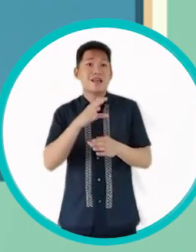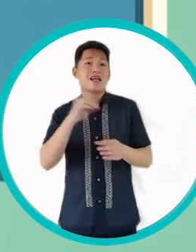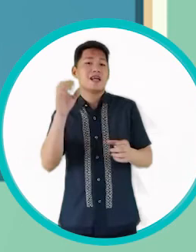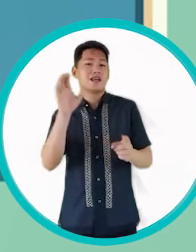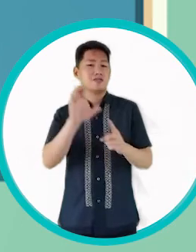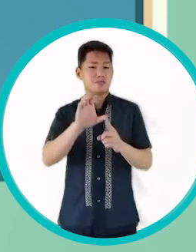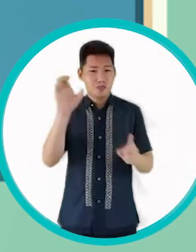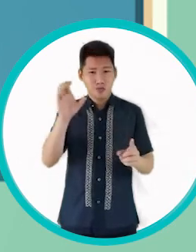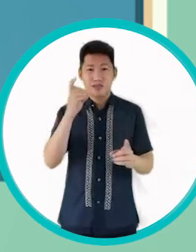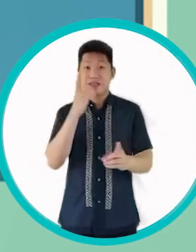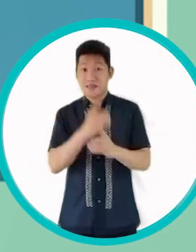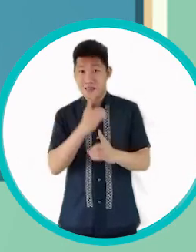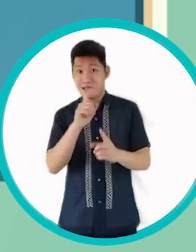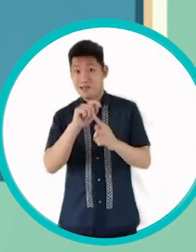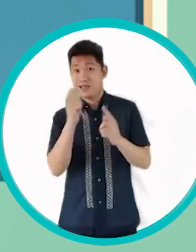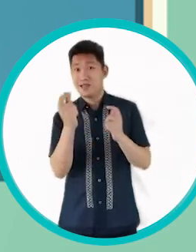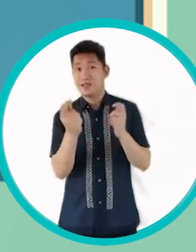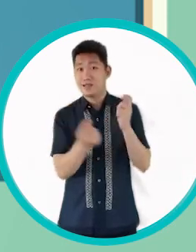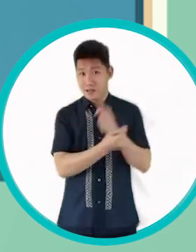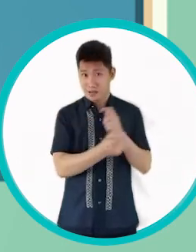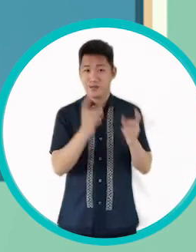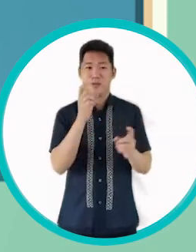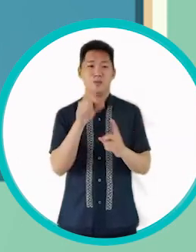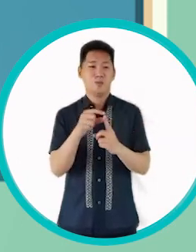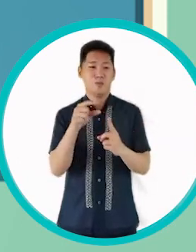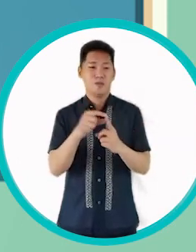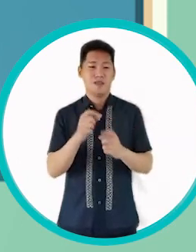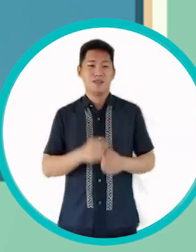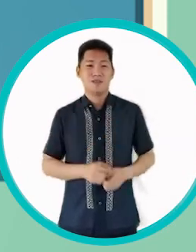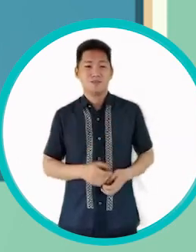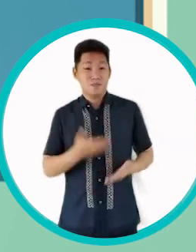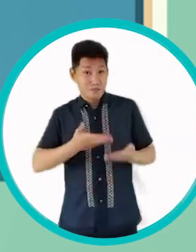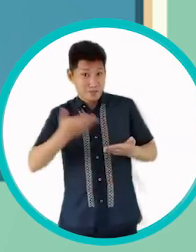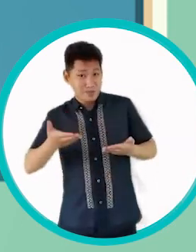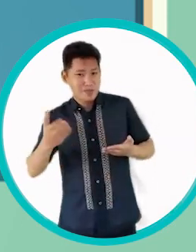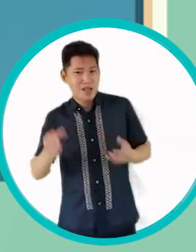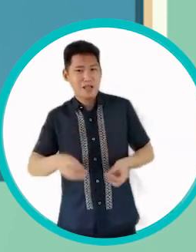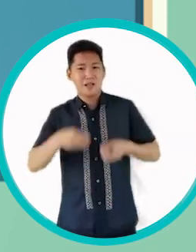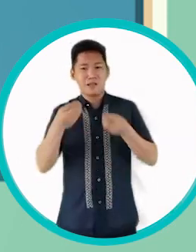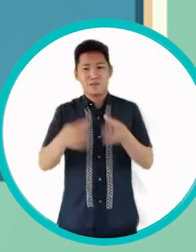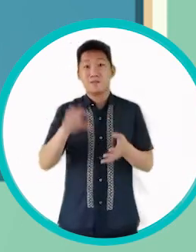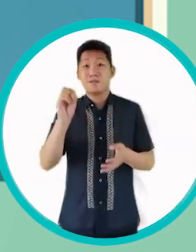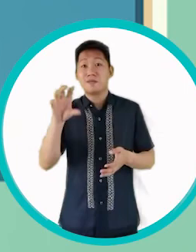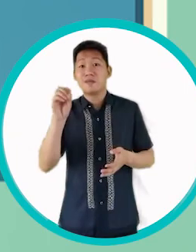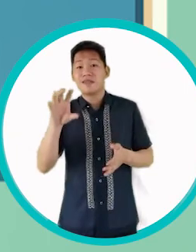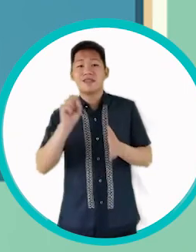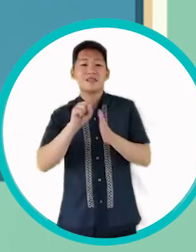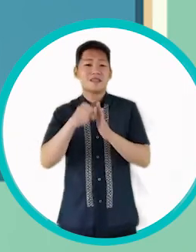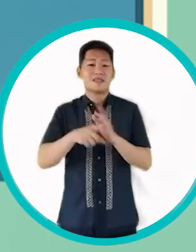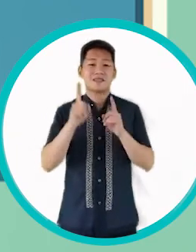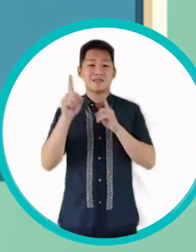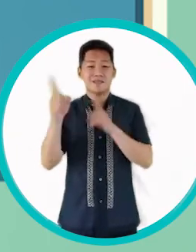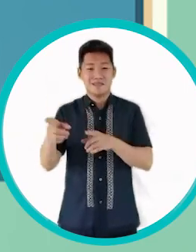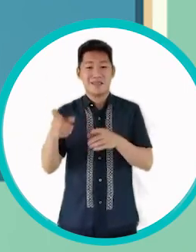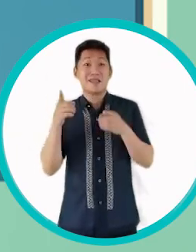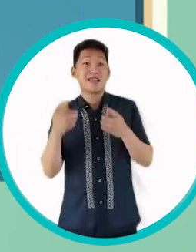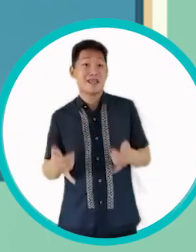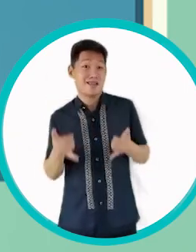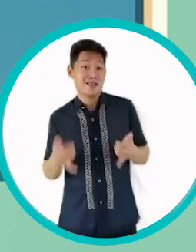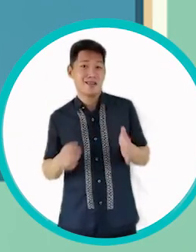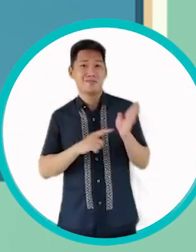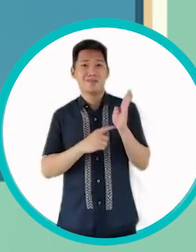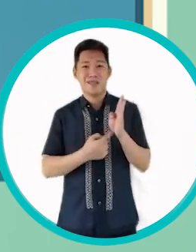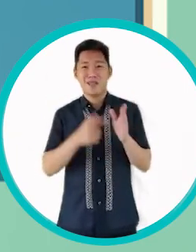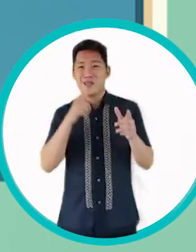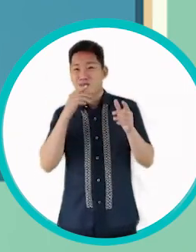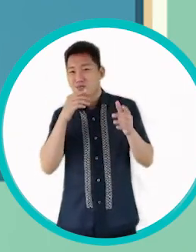given text carefully and choose the correct transition word. You are given 15 seconds to answer.